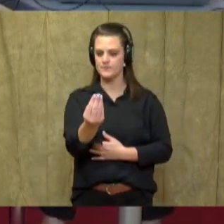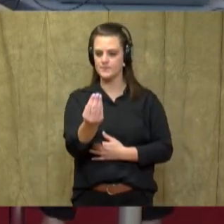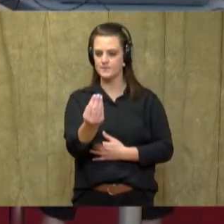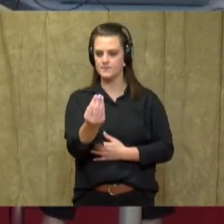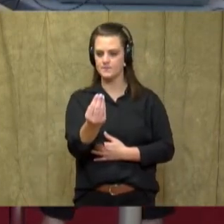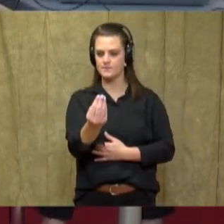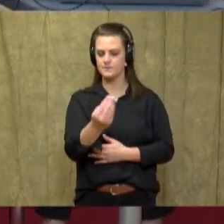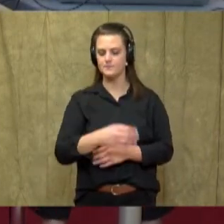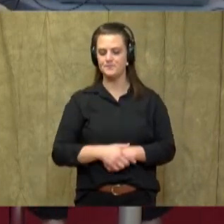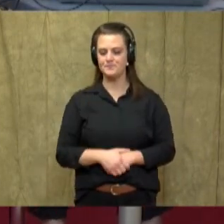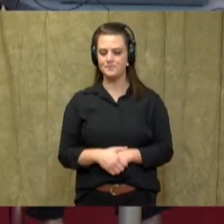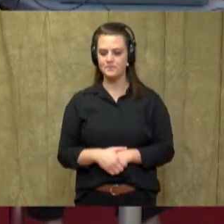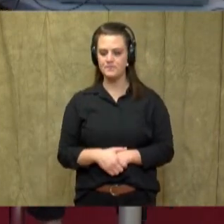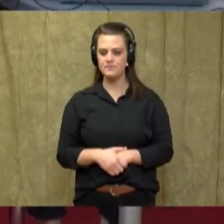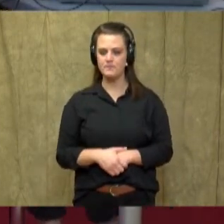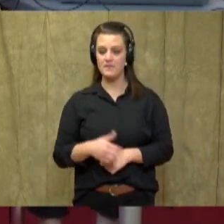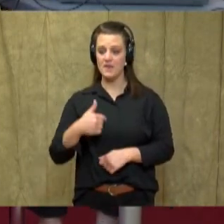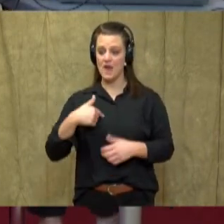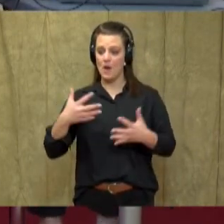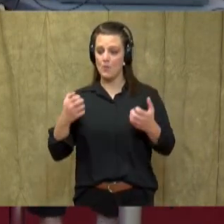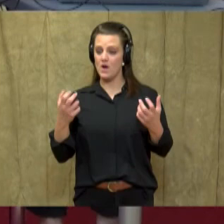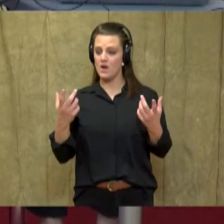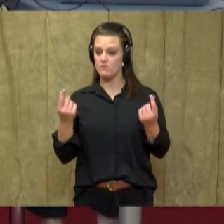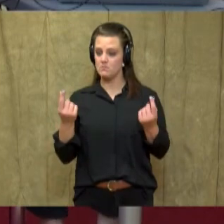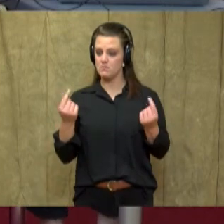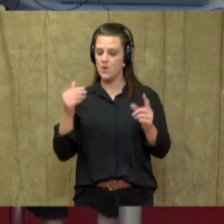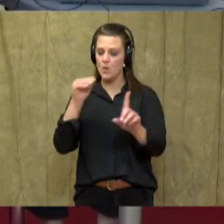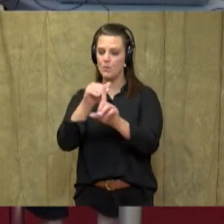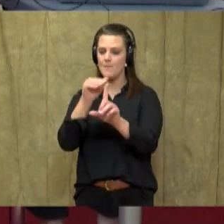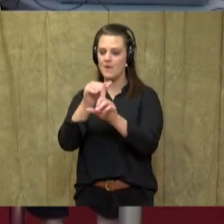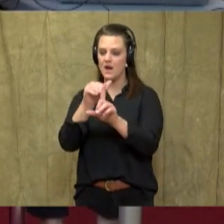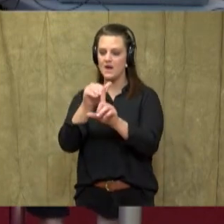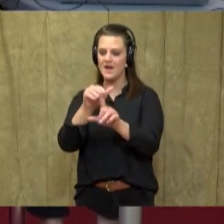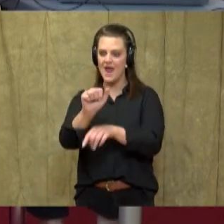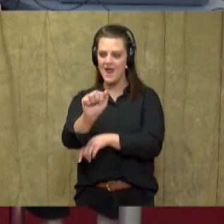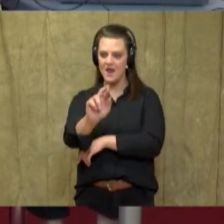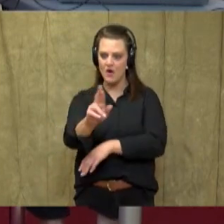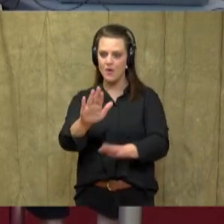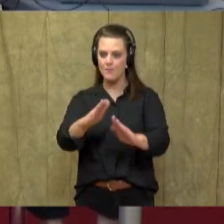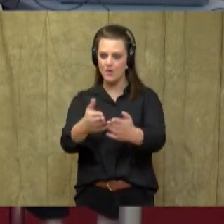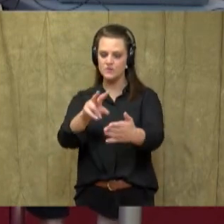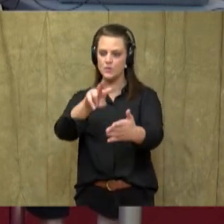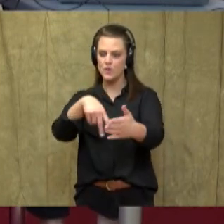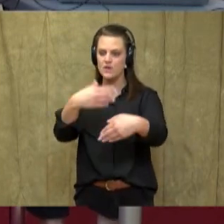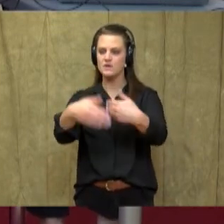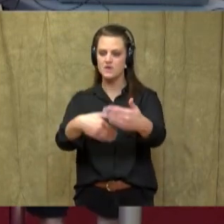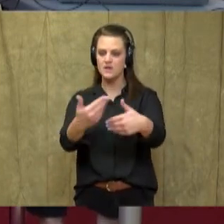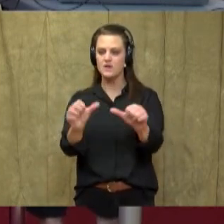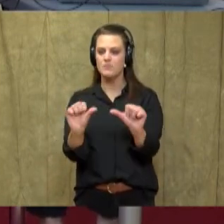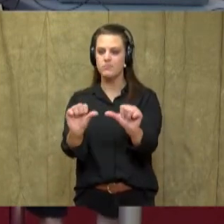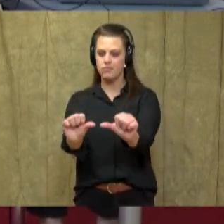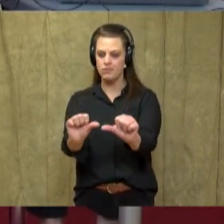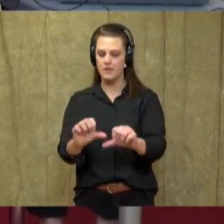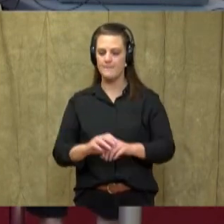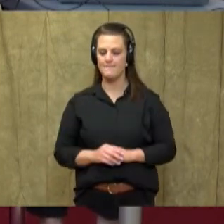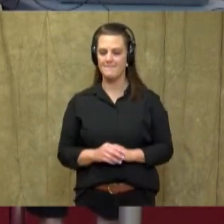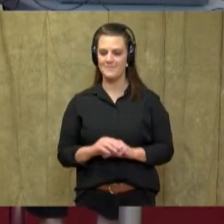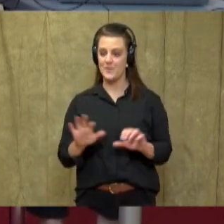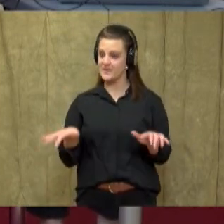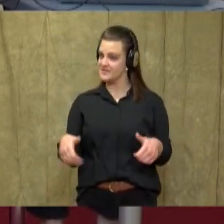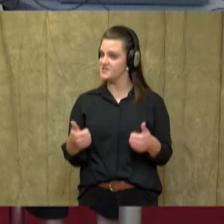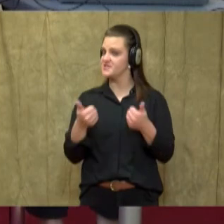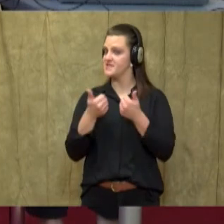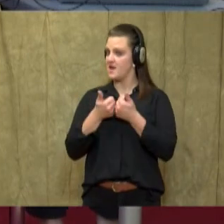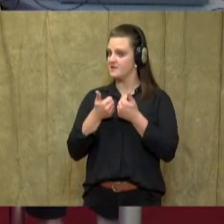I do want to remind you to continue reading your AR books, as well as challenge you. I